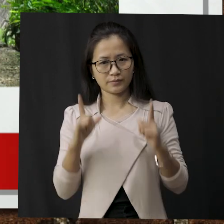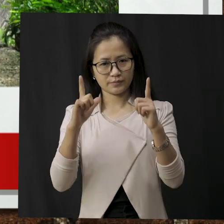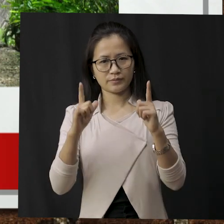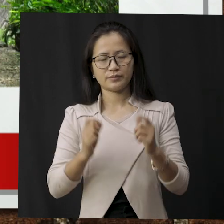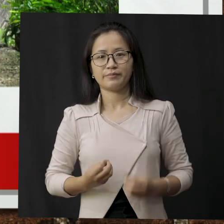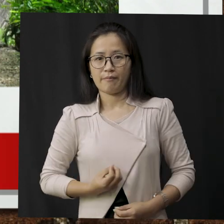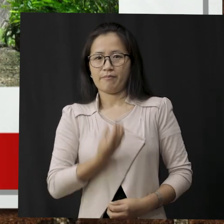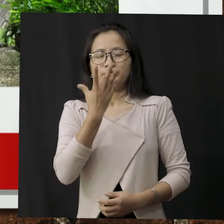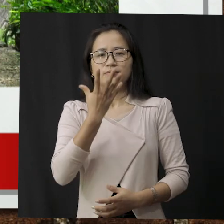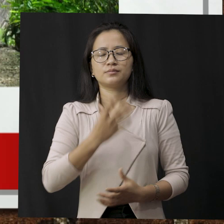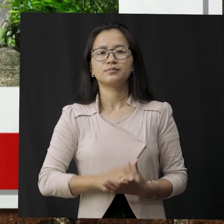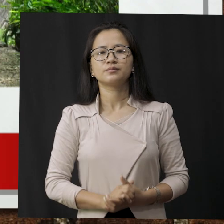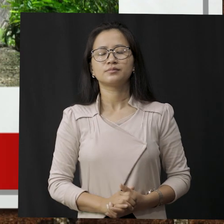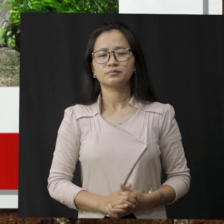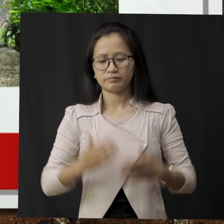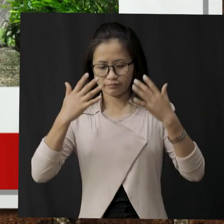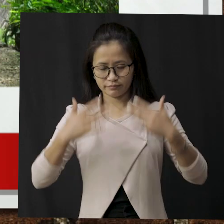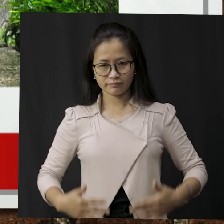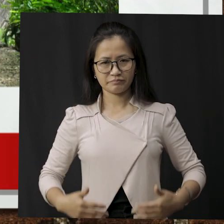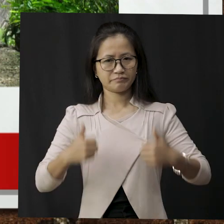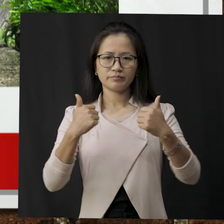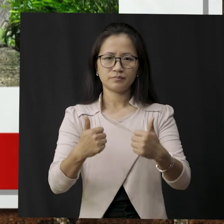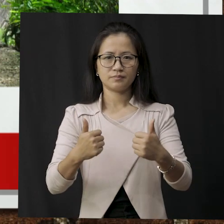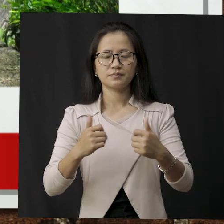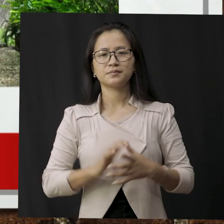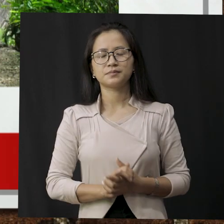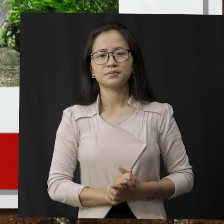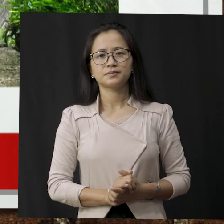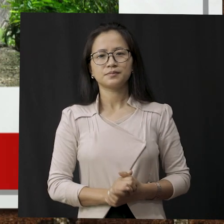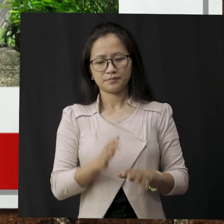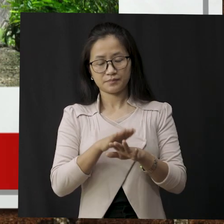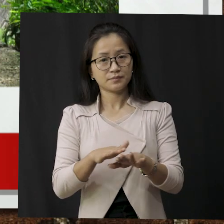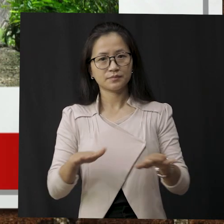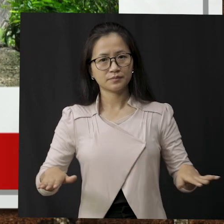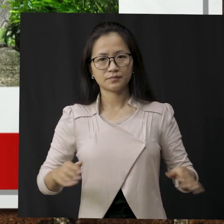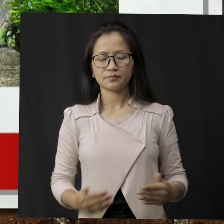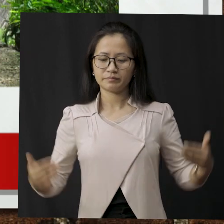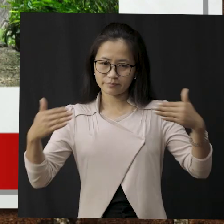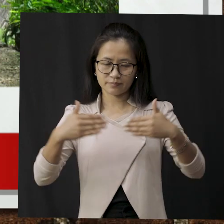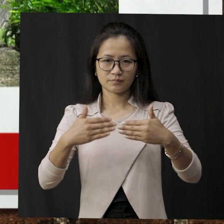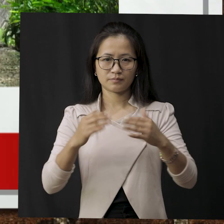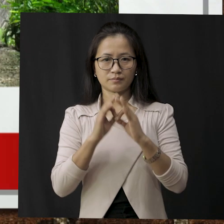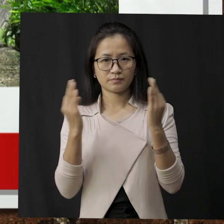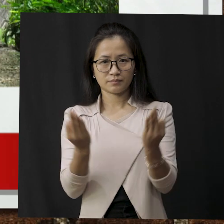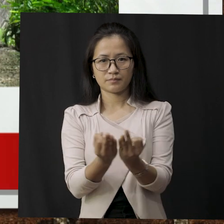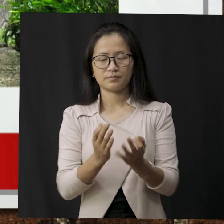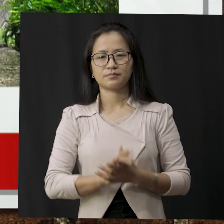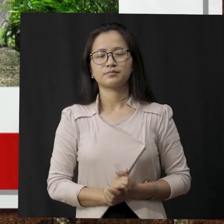is the key to be healthy, okay? So students, let's meet her family.